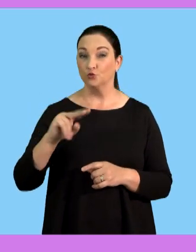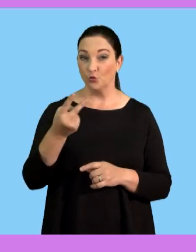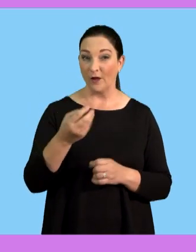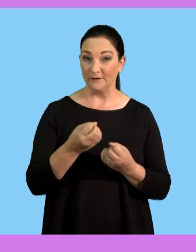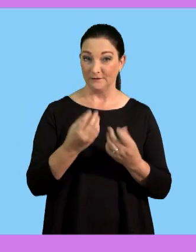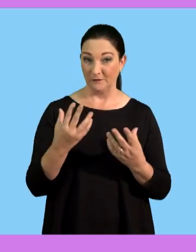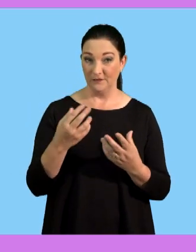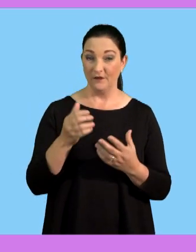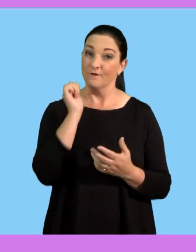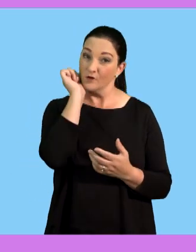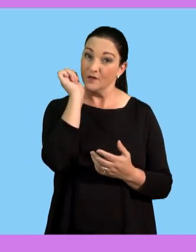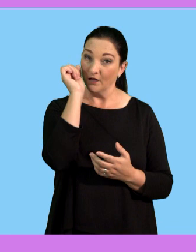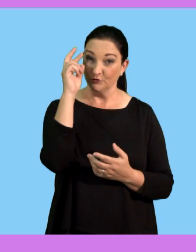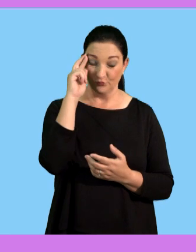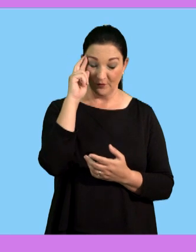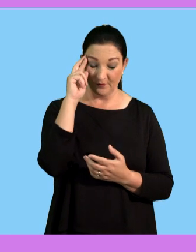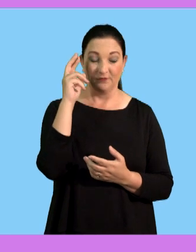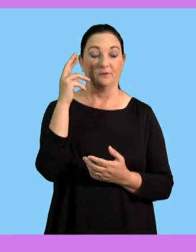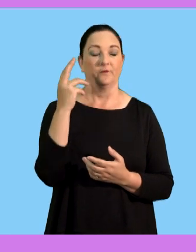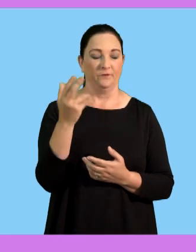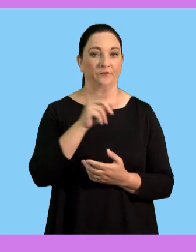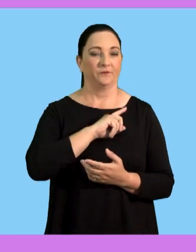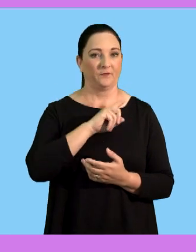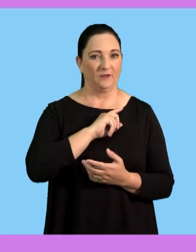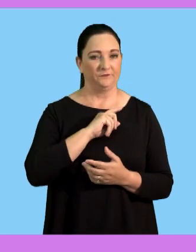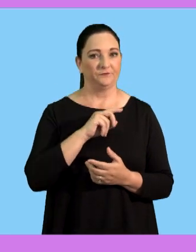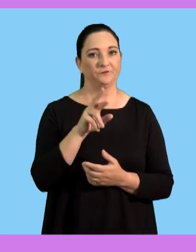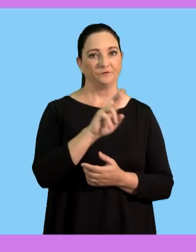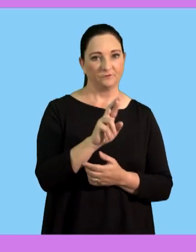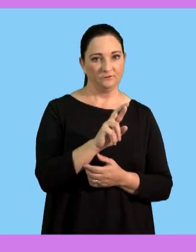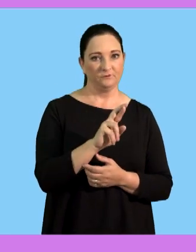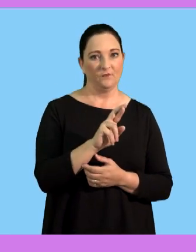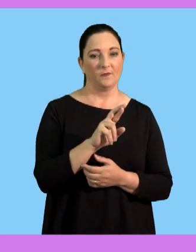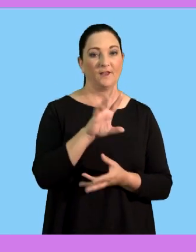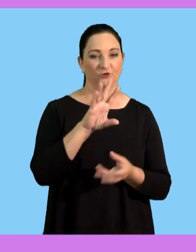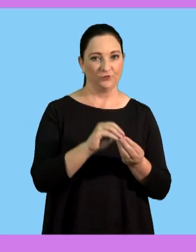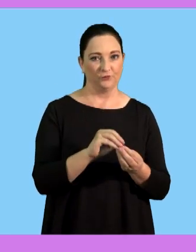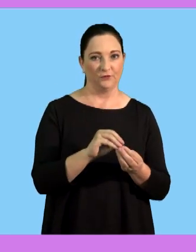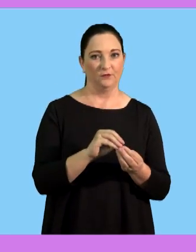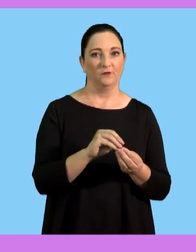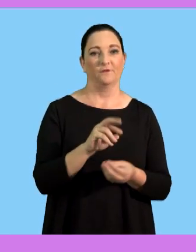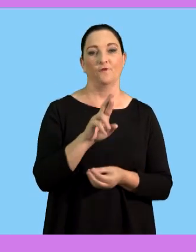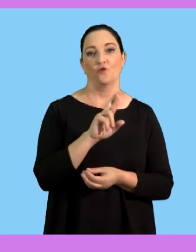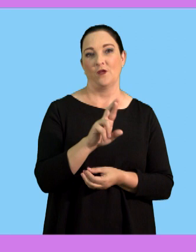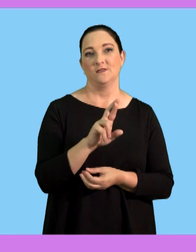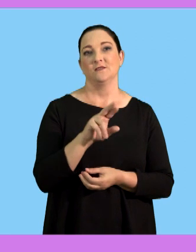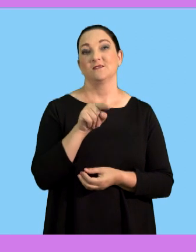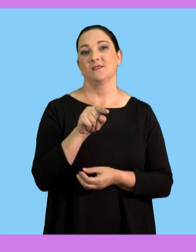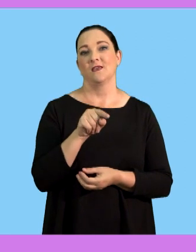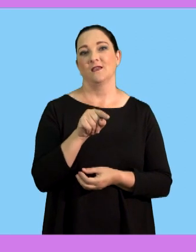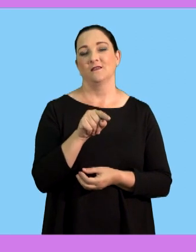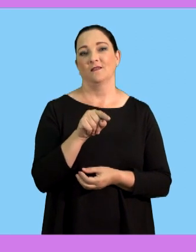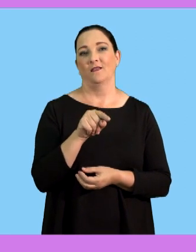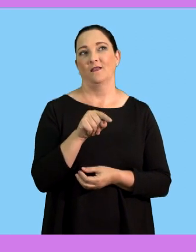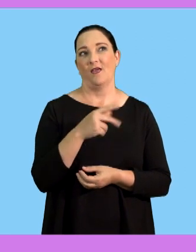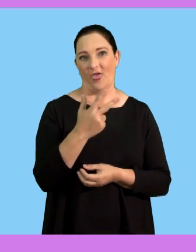twice as many as the ones with nuts. We have the ones with nuts, so therefore, the raisins, the total amount of raisins